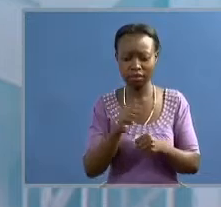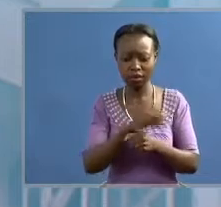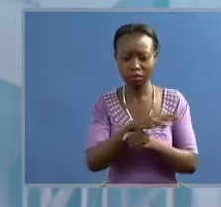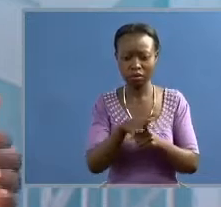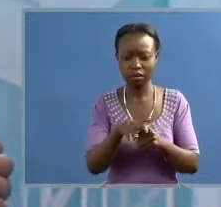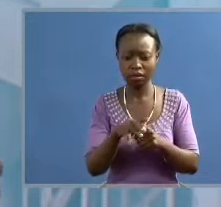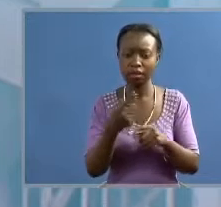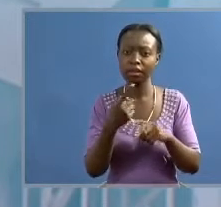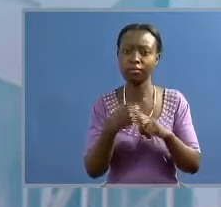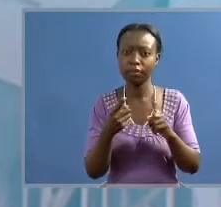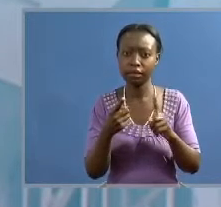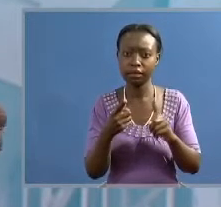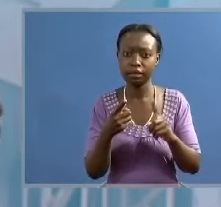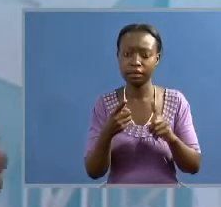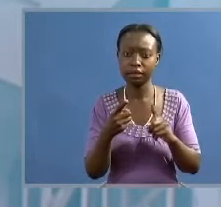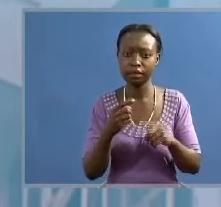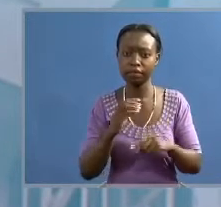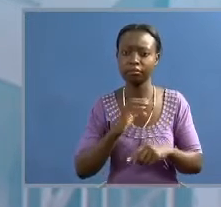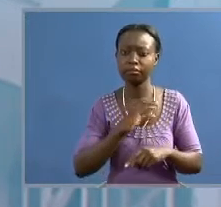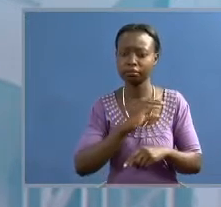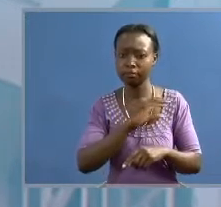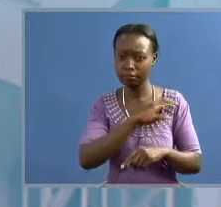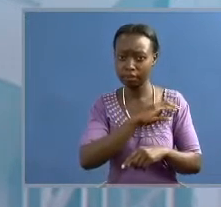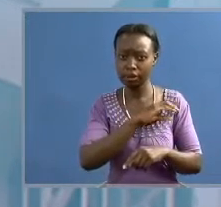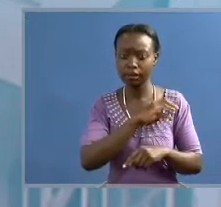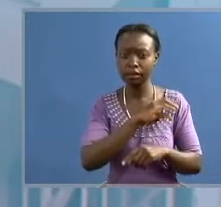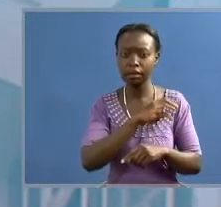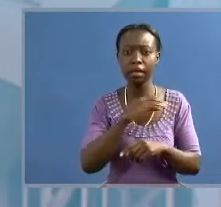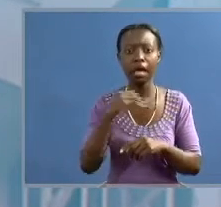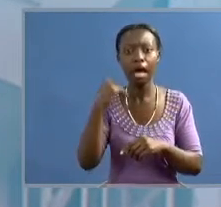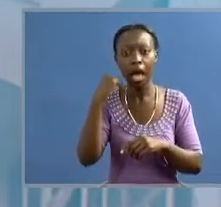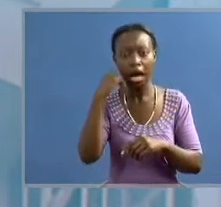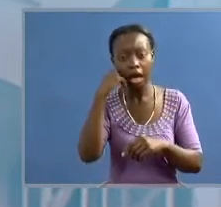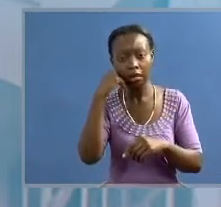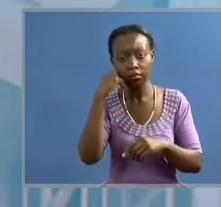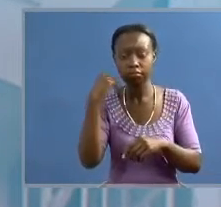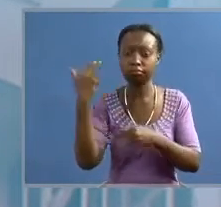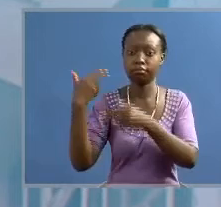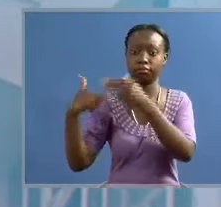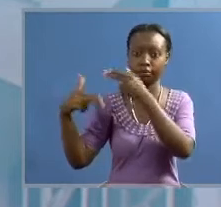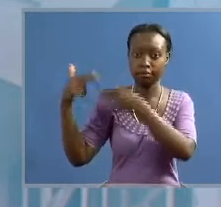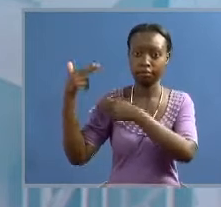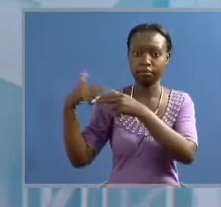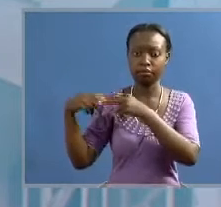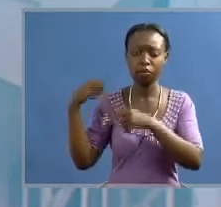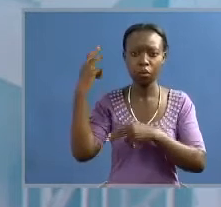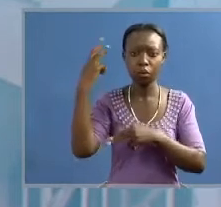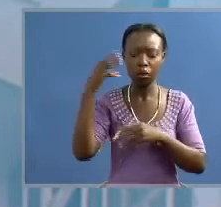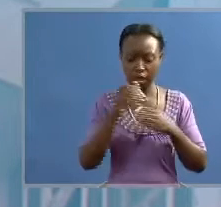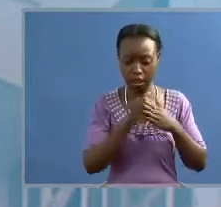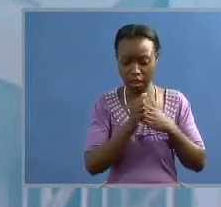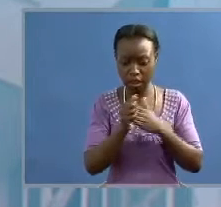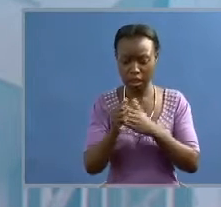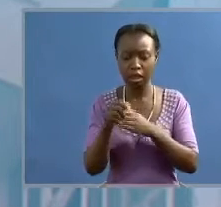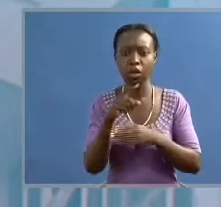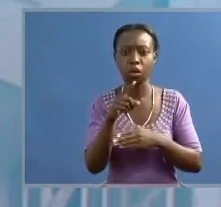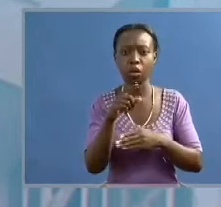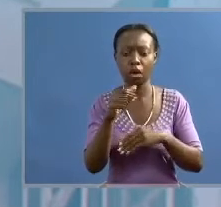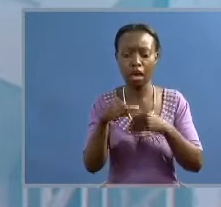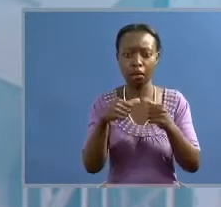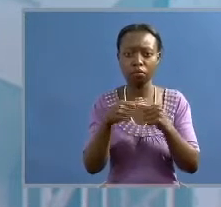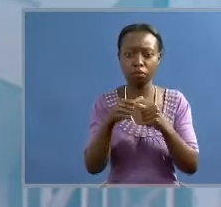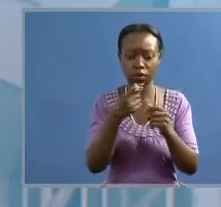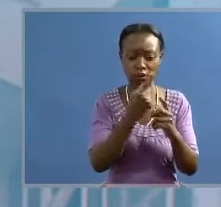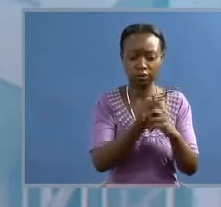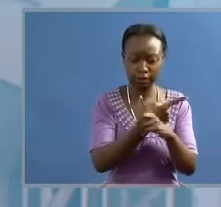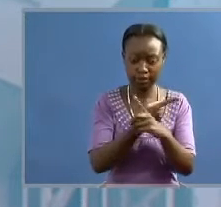have the patient history. Right. So the patient history will be very useful in directing you towards